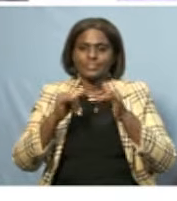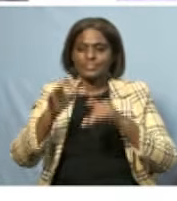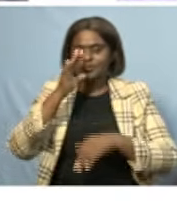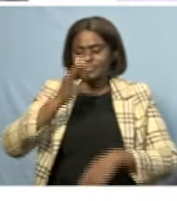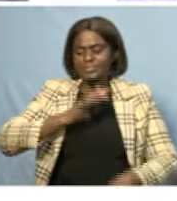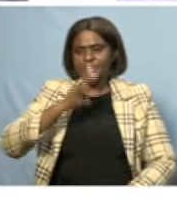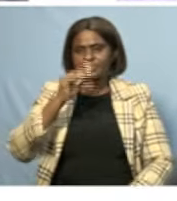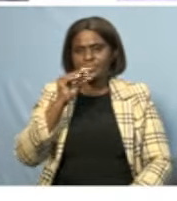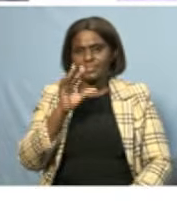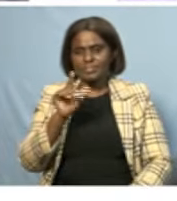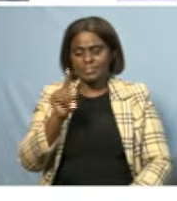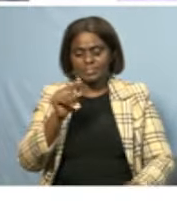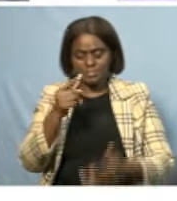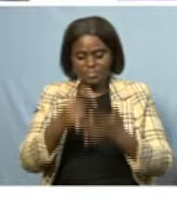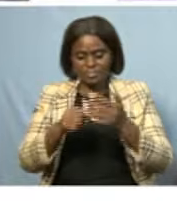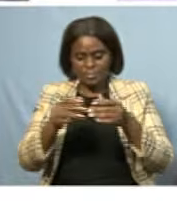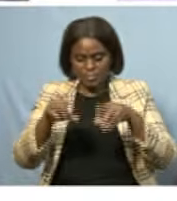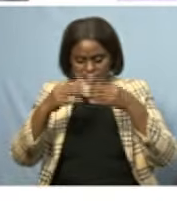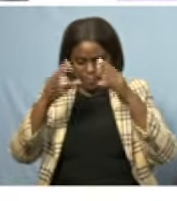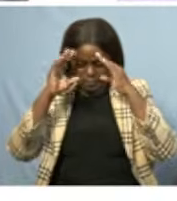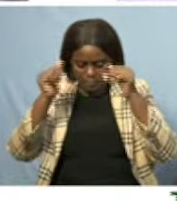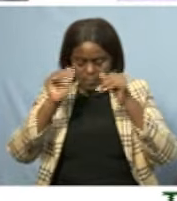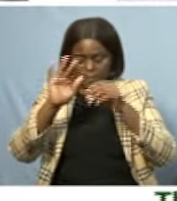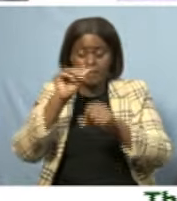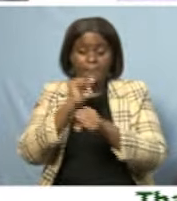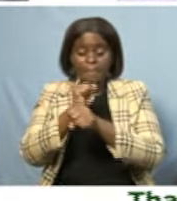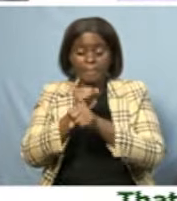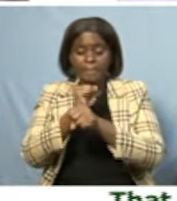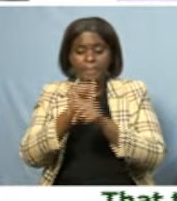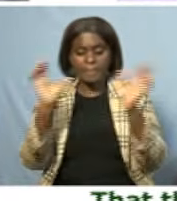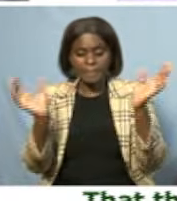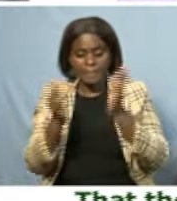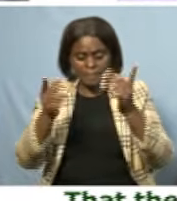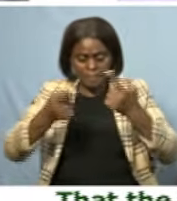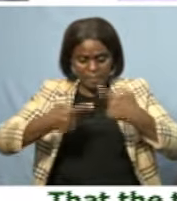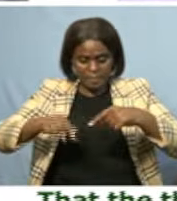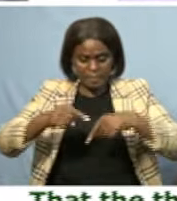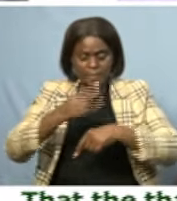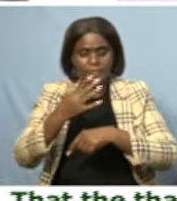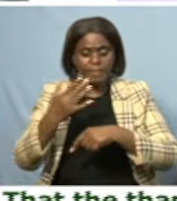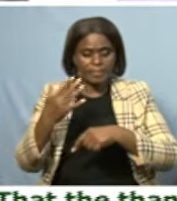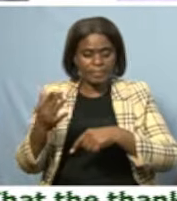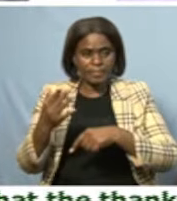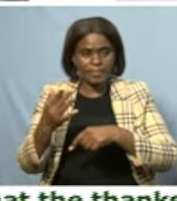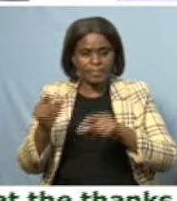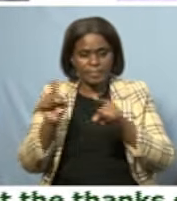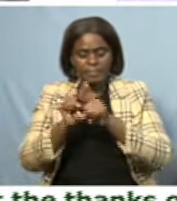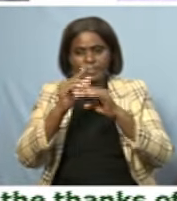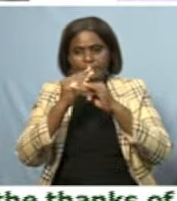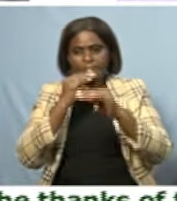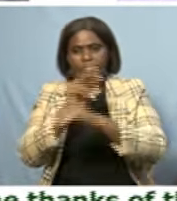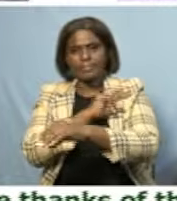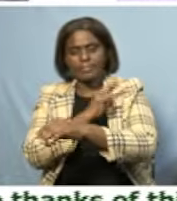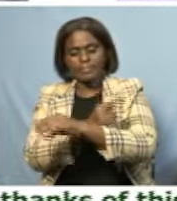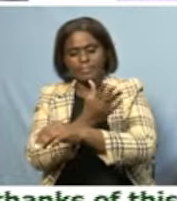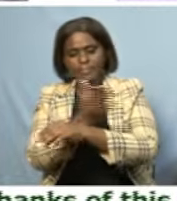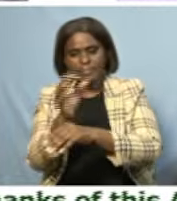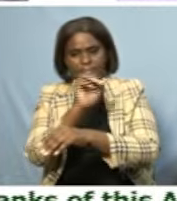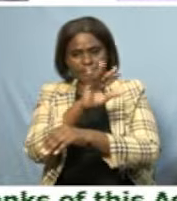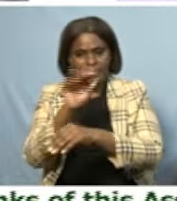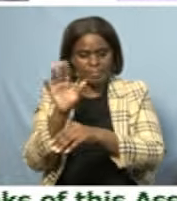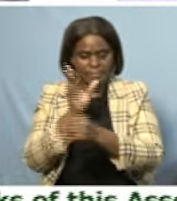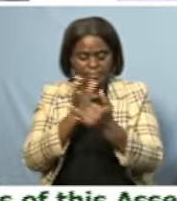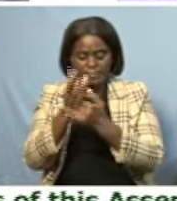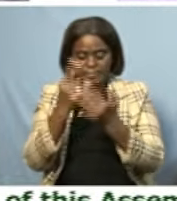Madam Speaker, we applaud the President's emphasis on promoting local content, equitable resource distribution